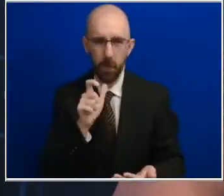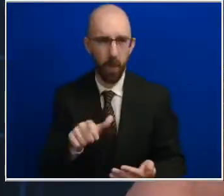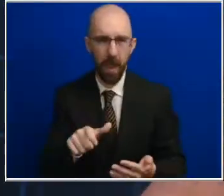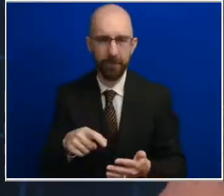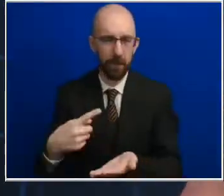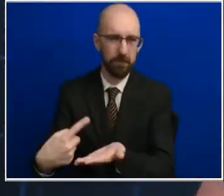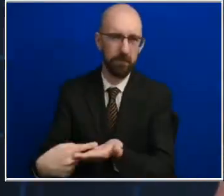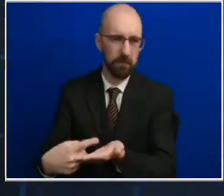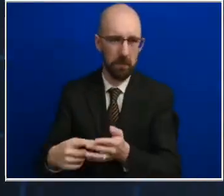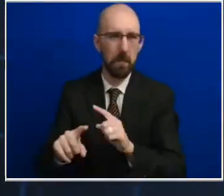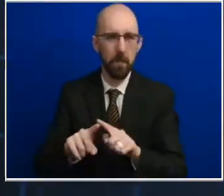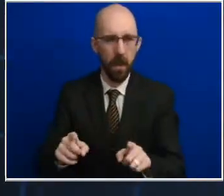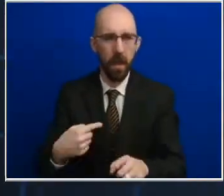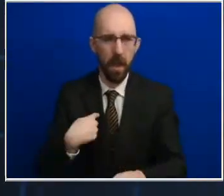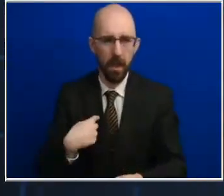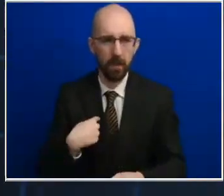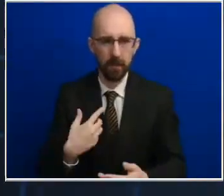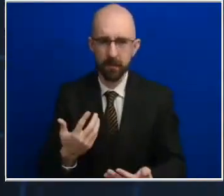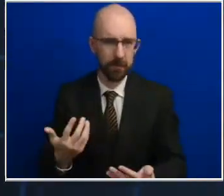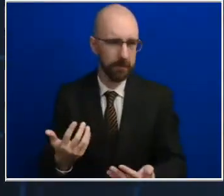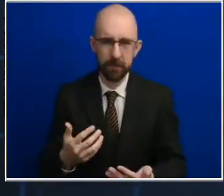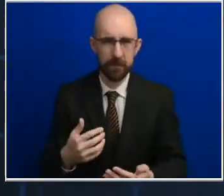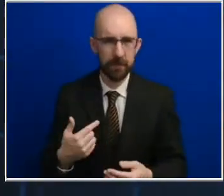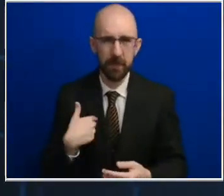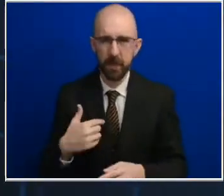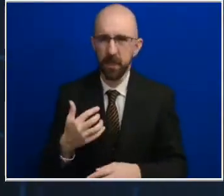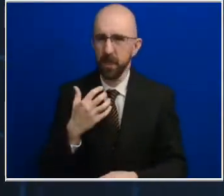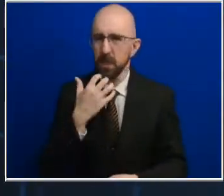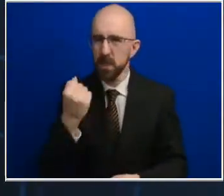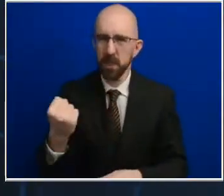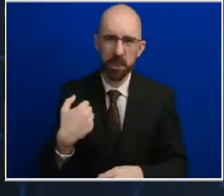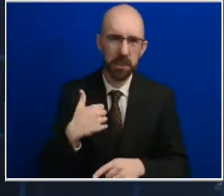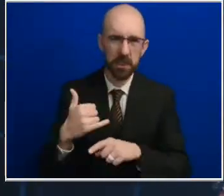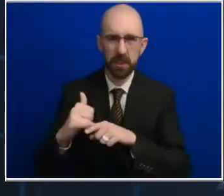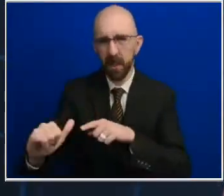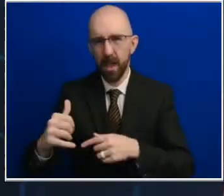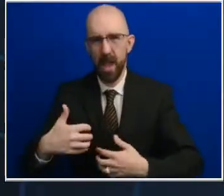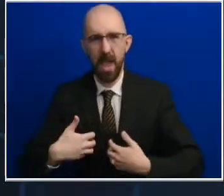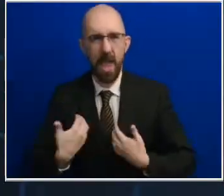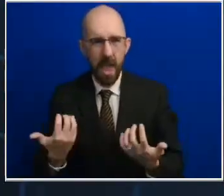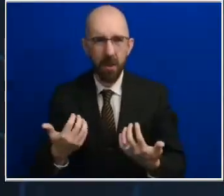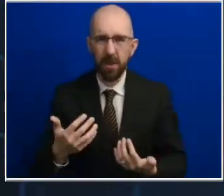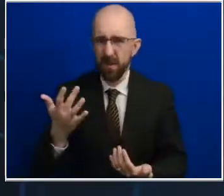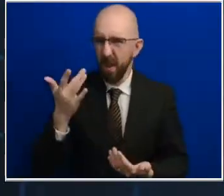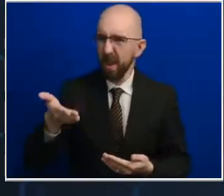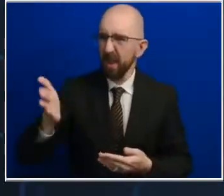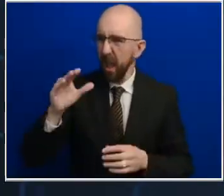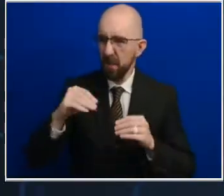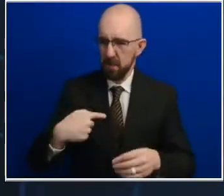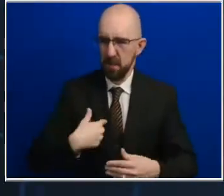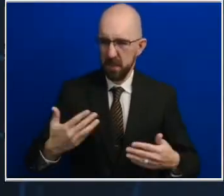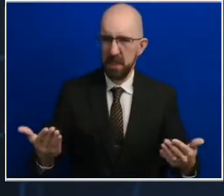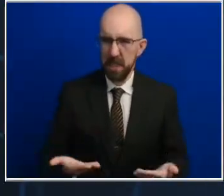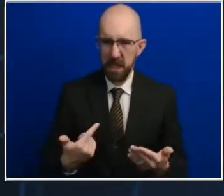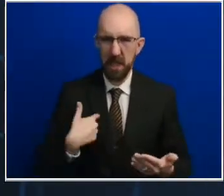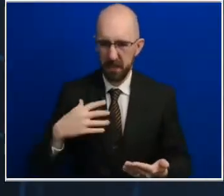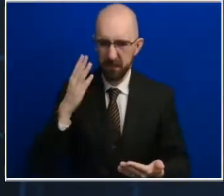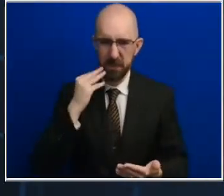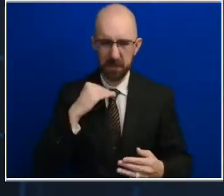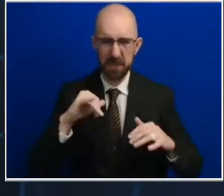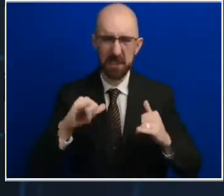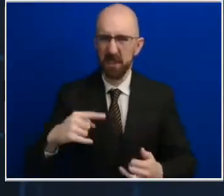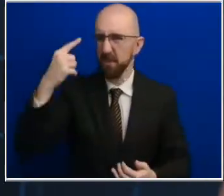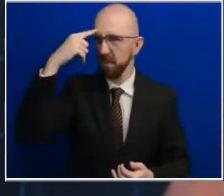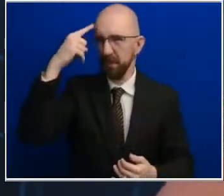you know, I'd curse and be angry, you know, like, why would, you know, God even put me here if this is what I'm going to go through?